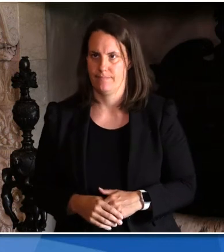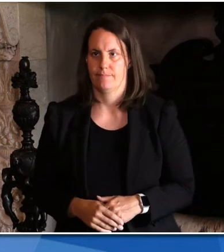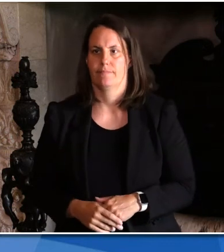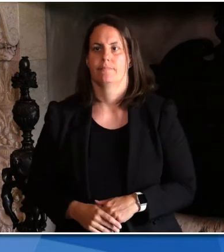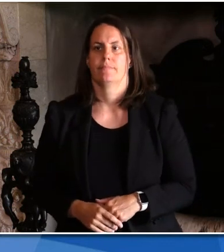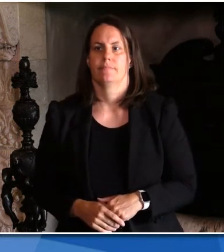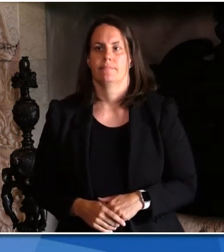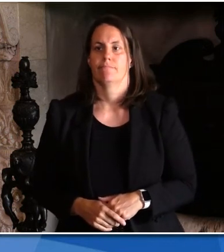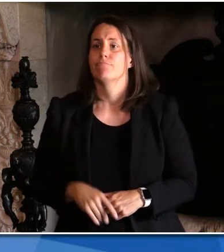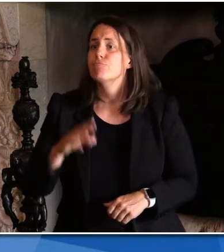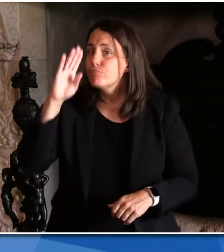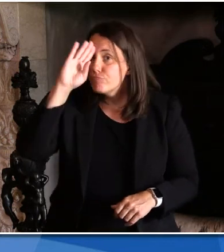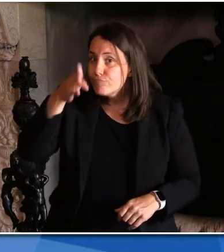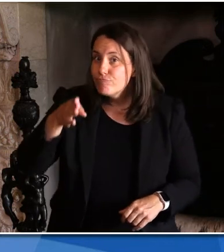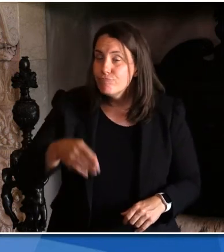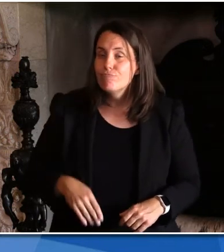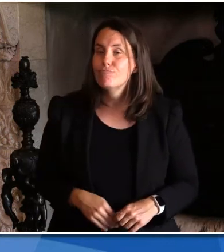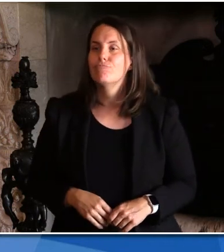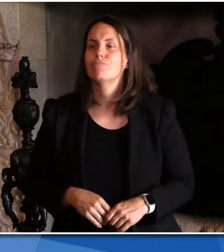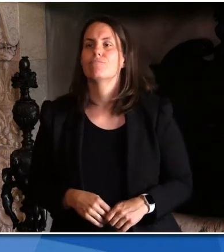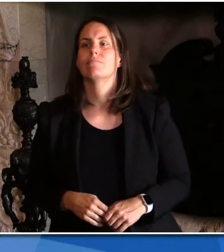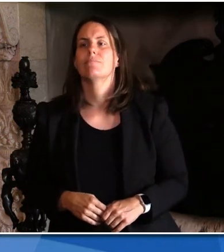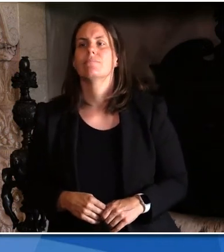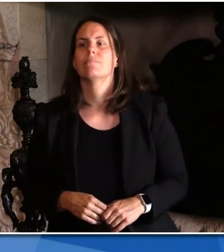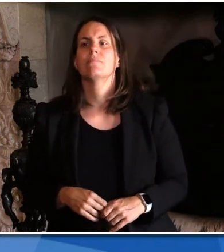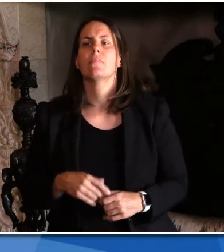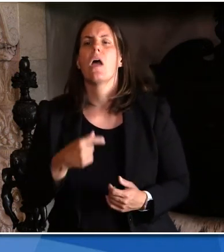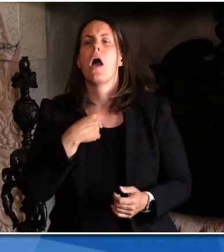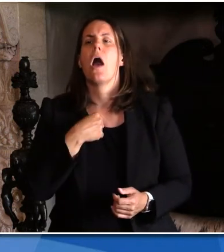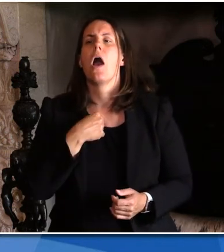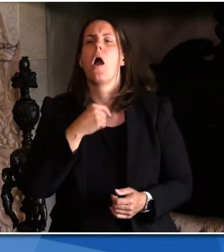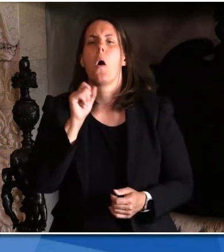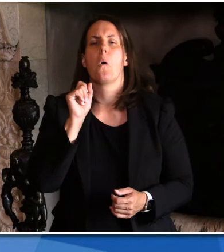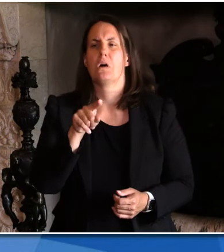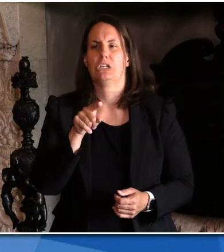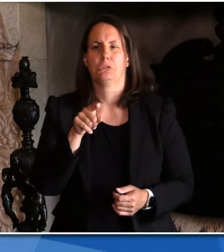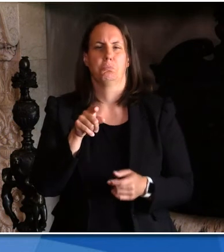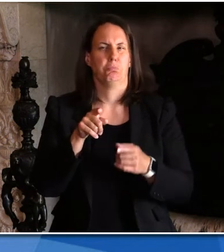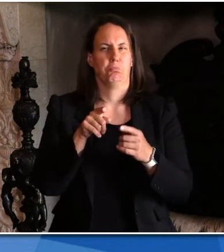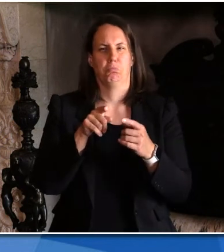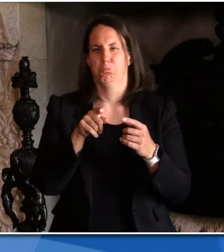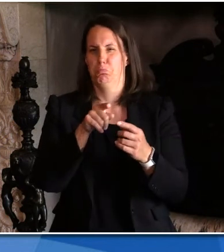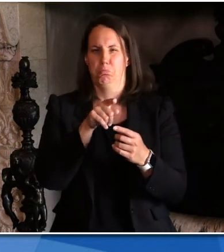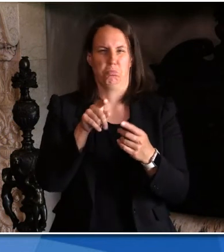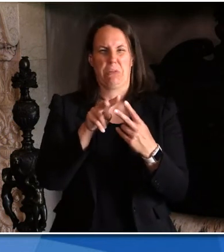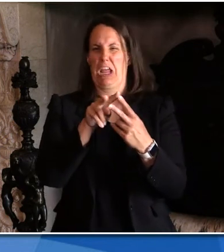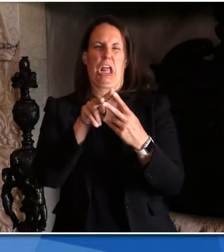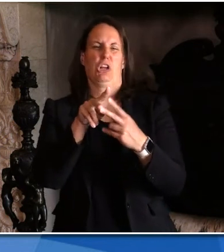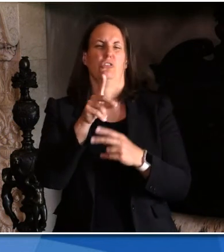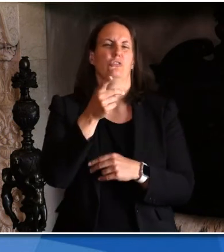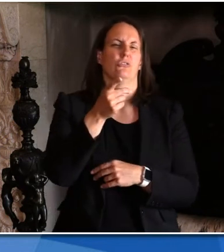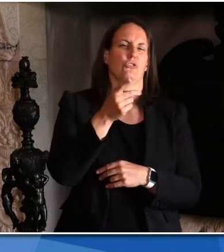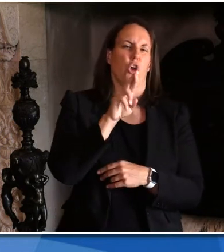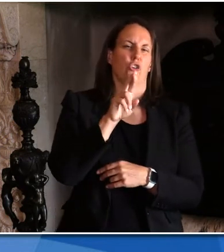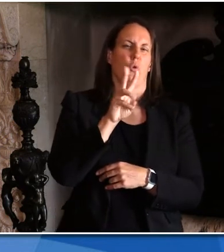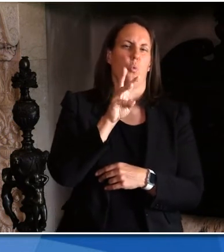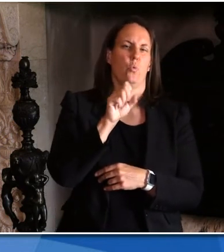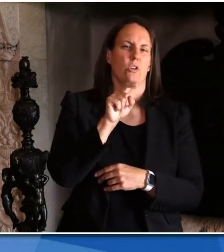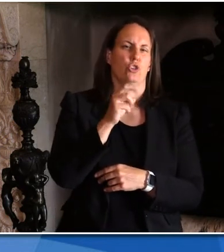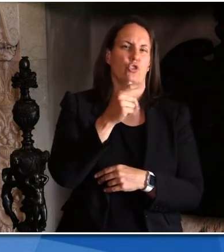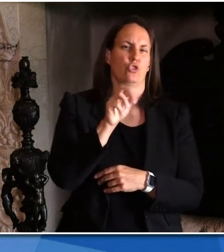Hi, this could be for Andrea or Dr. Westergaard. Locally here in Milwaukee County, the local officials have expressed some